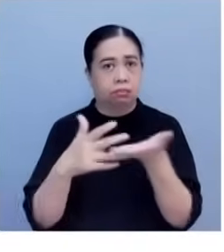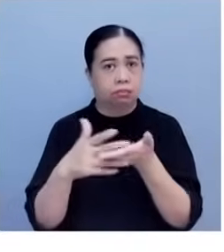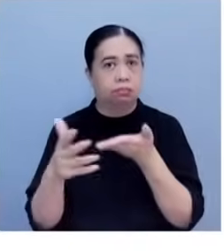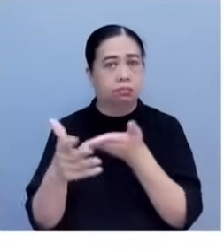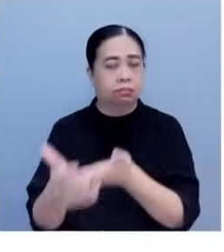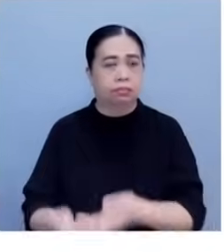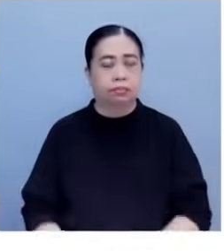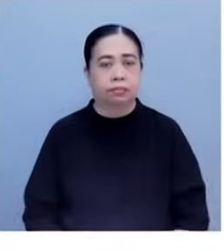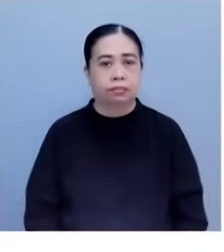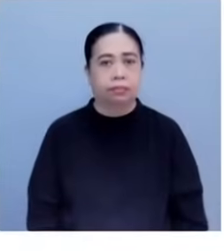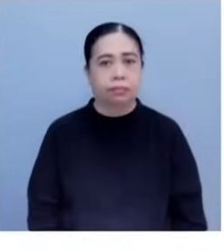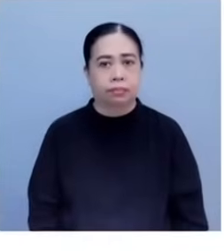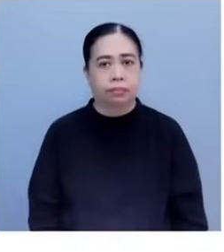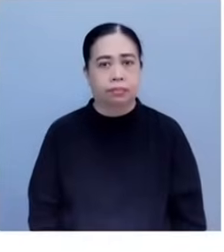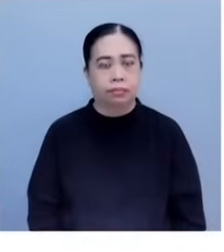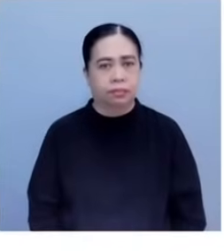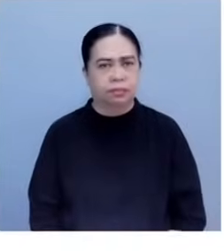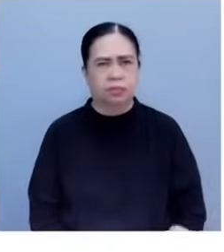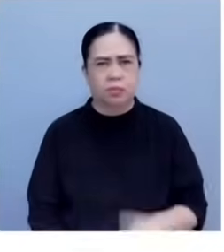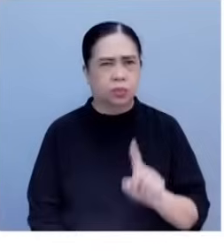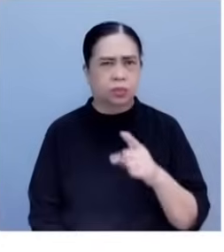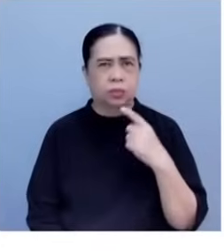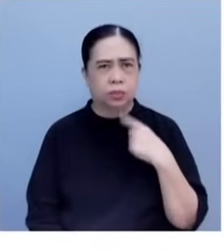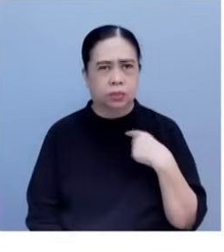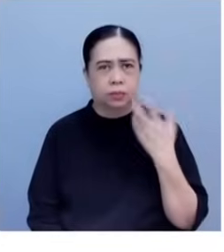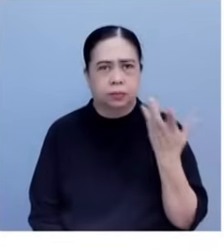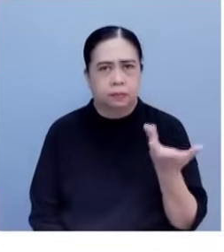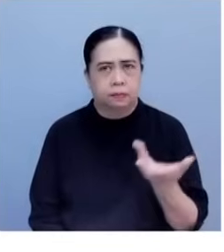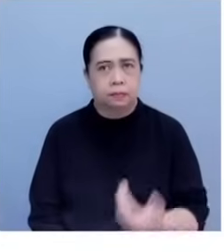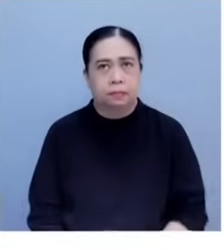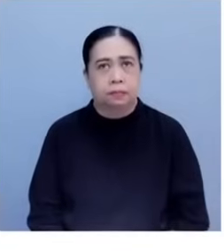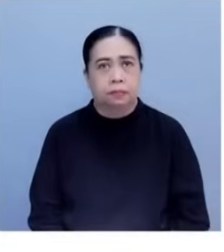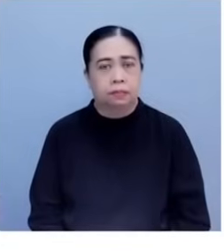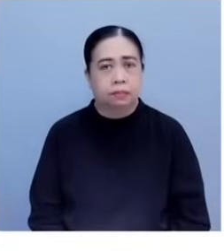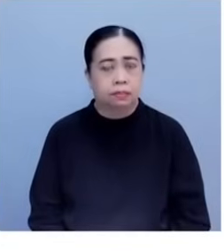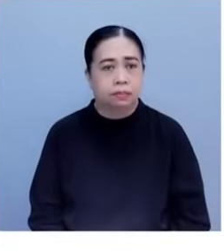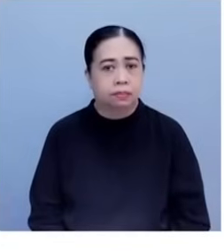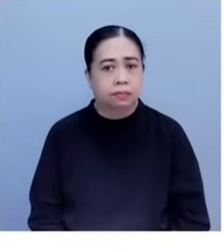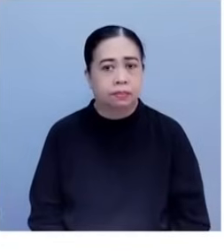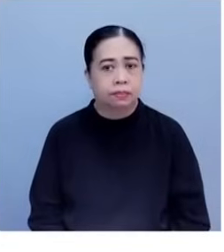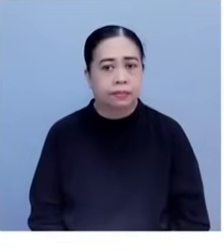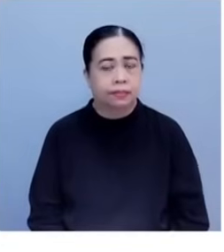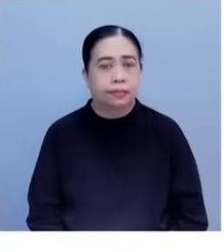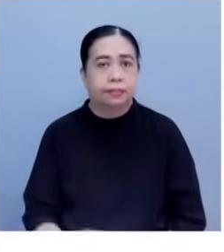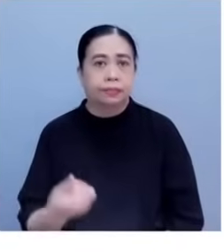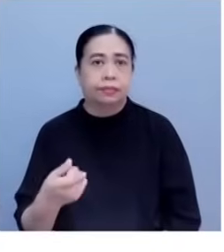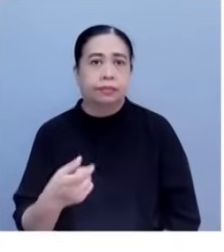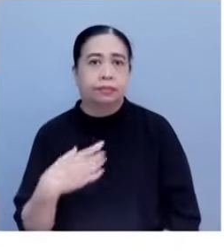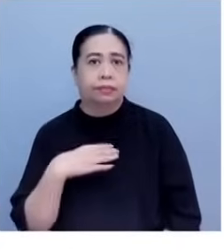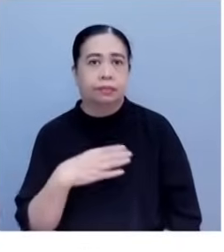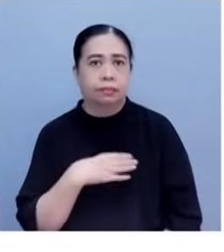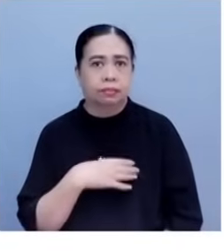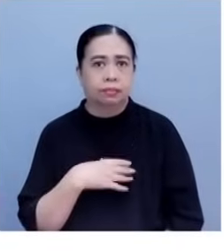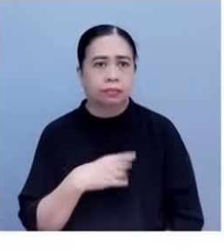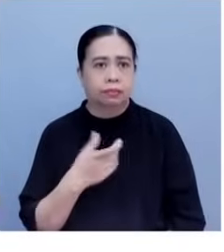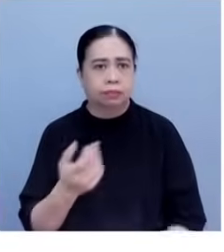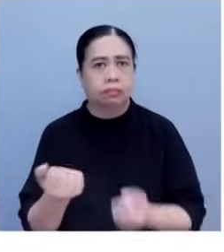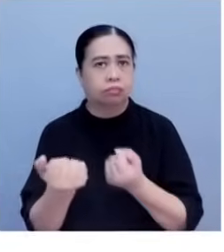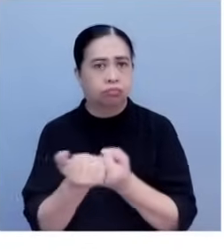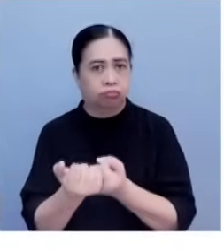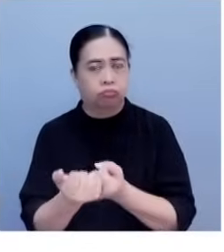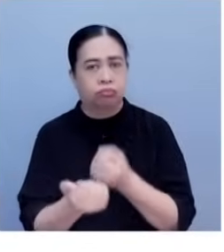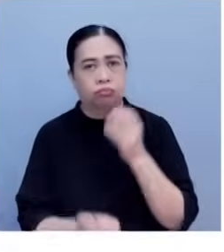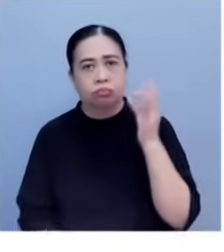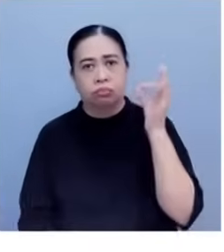complainant. What do you make of the fact that the House of Representatives stood by Congresswoman Franz